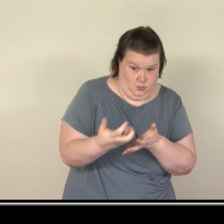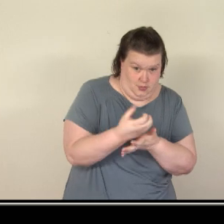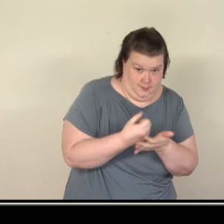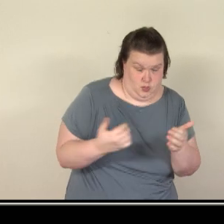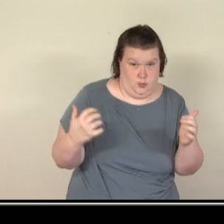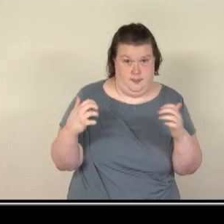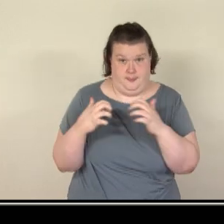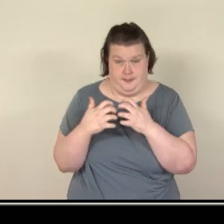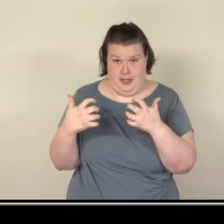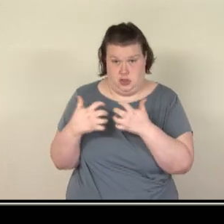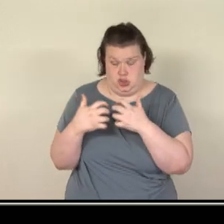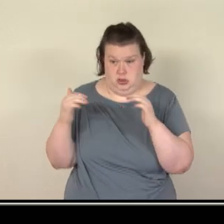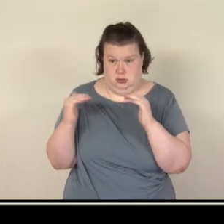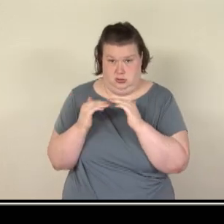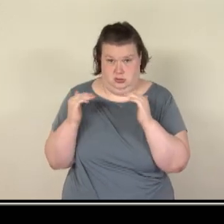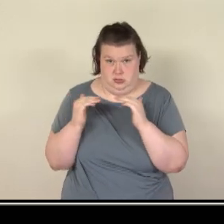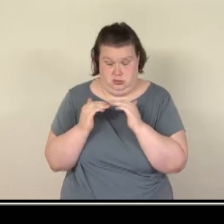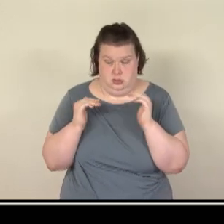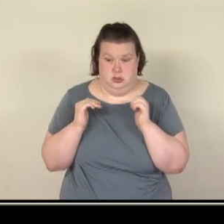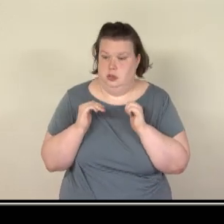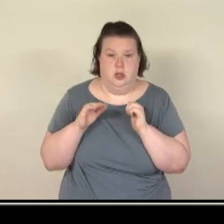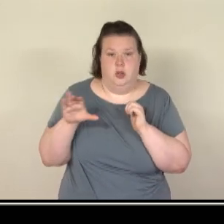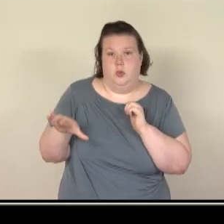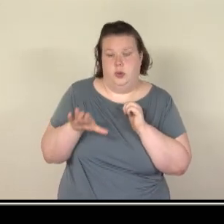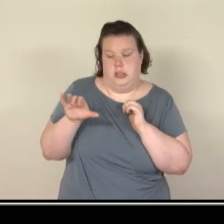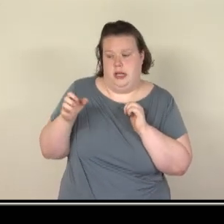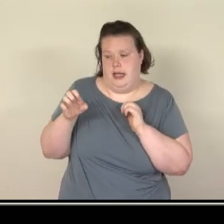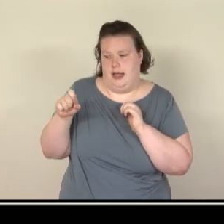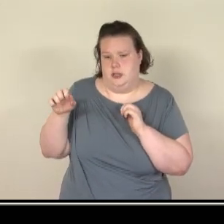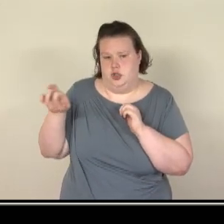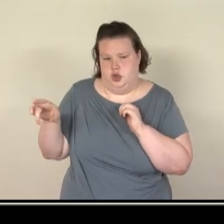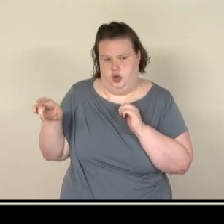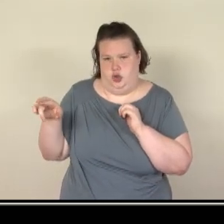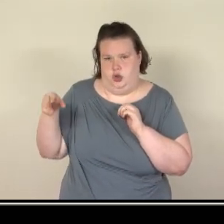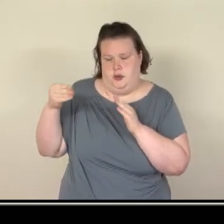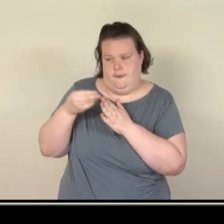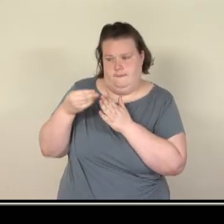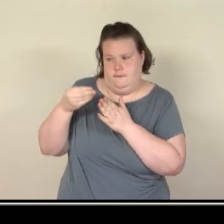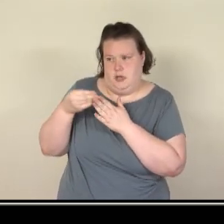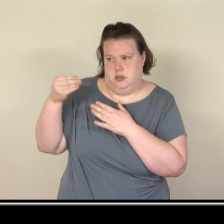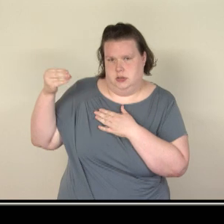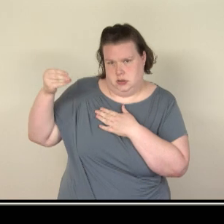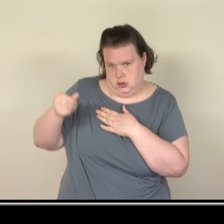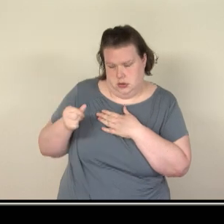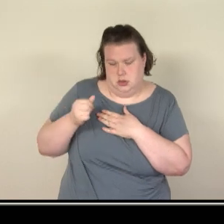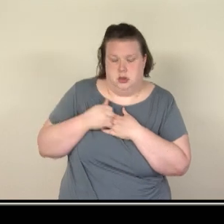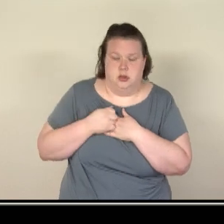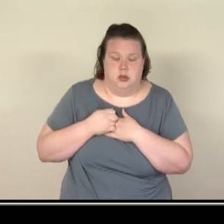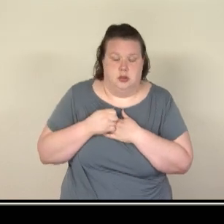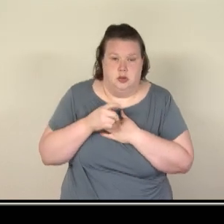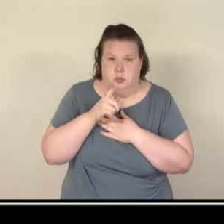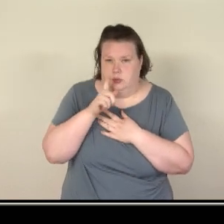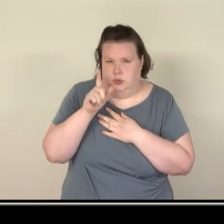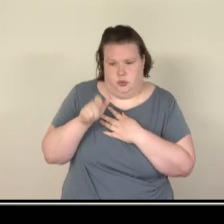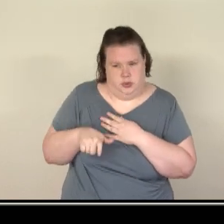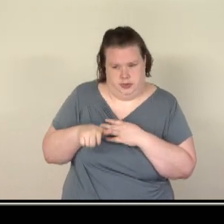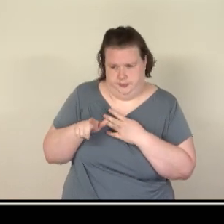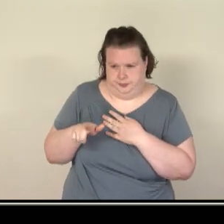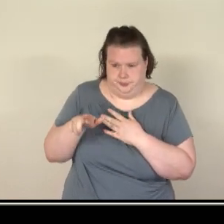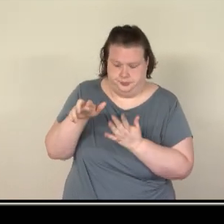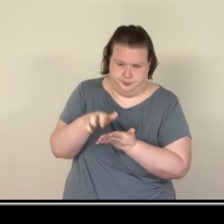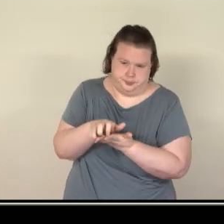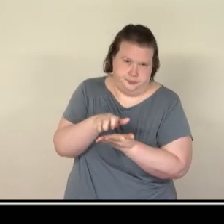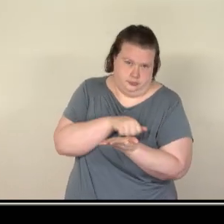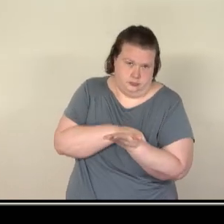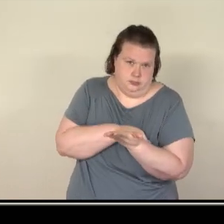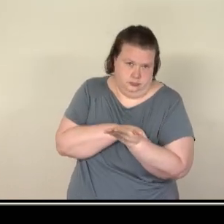revenue. We instead did that through ESSER funds, so I don't need that in the budget. I'm taking that